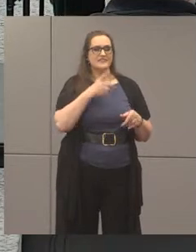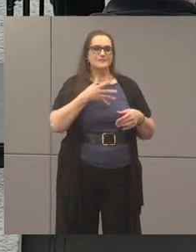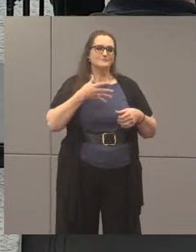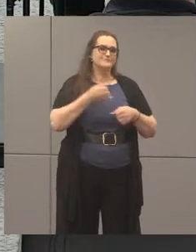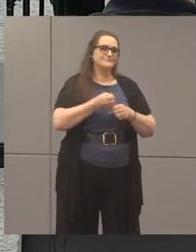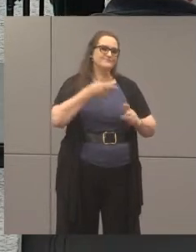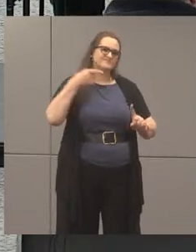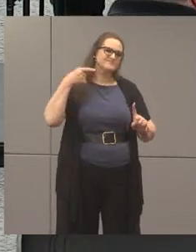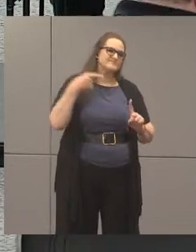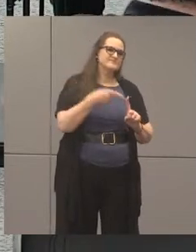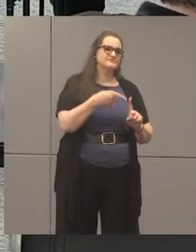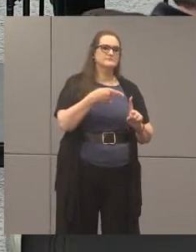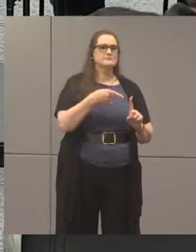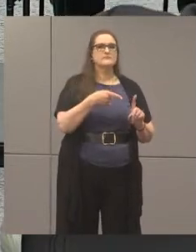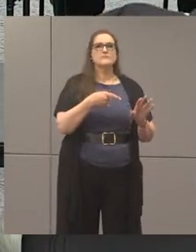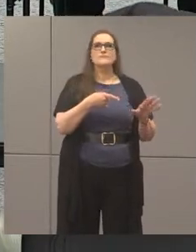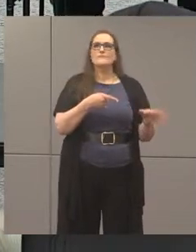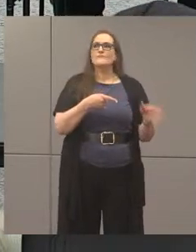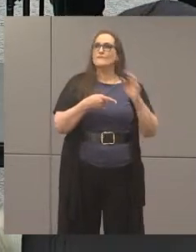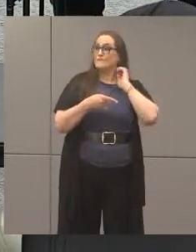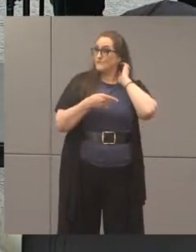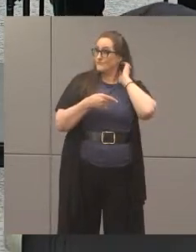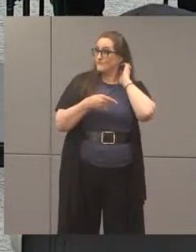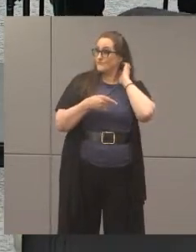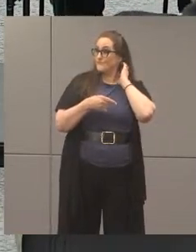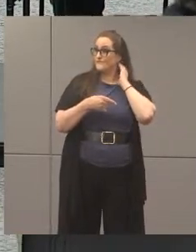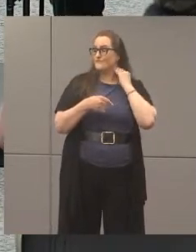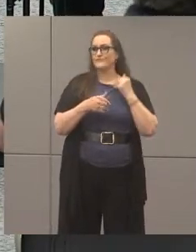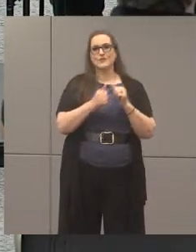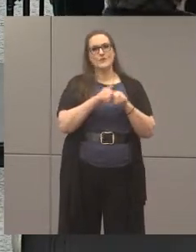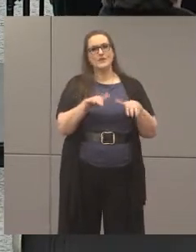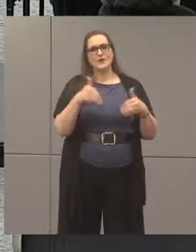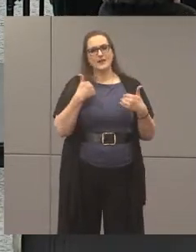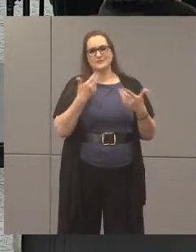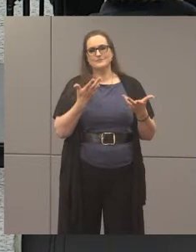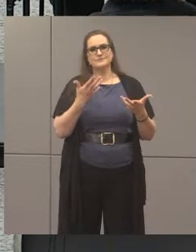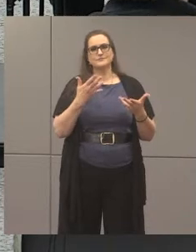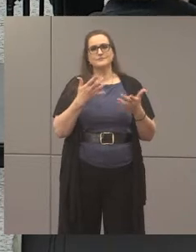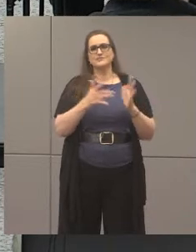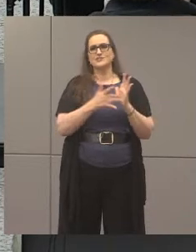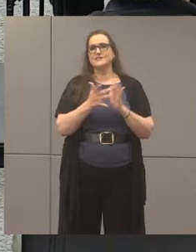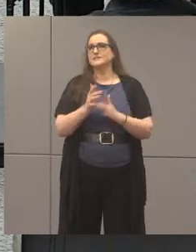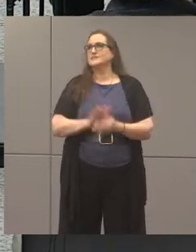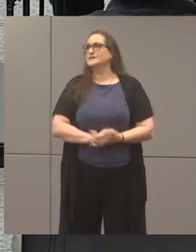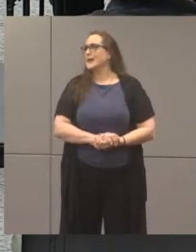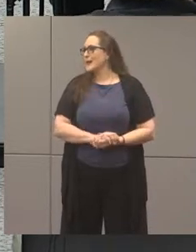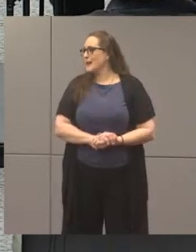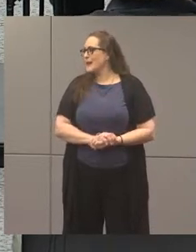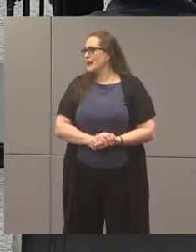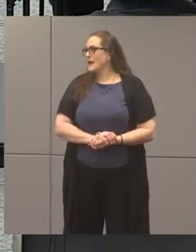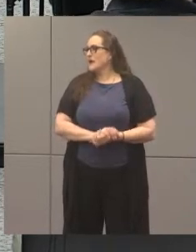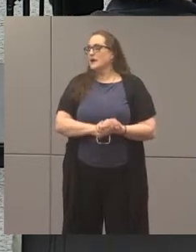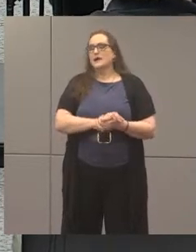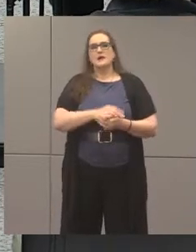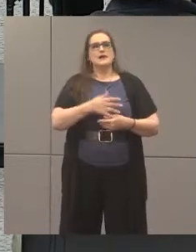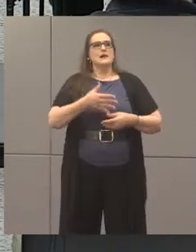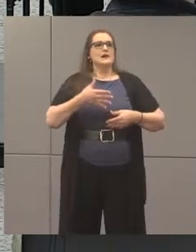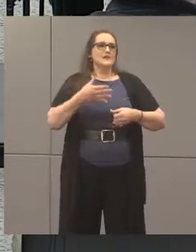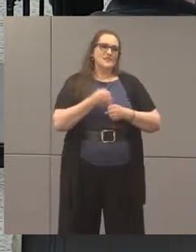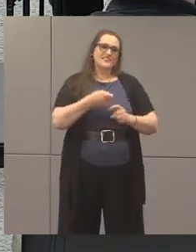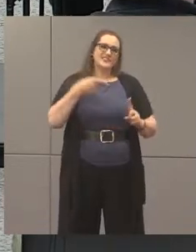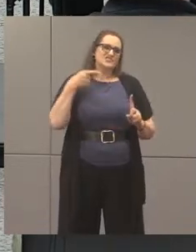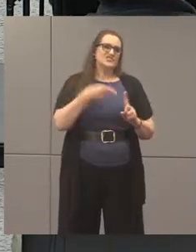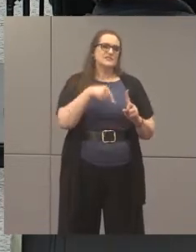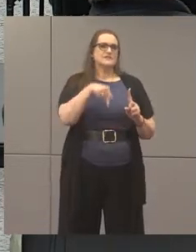this, without having, Jesus, the gist of it is that